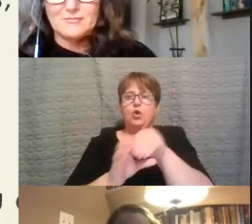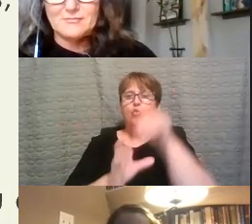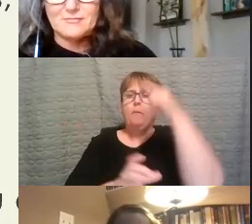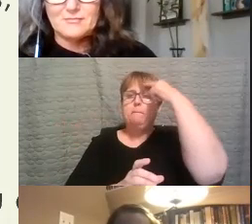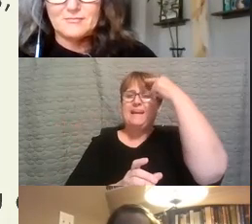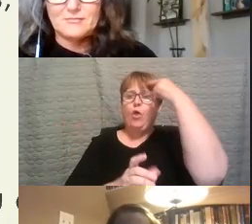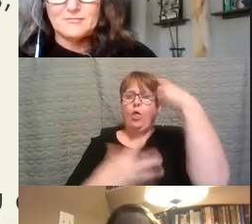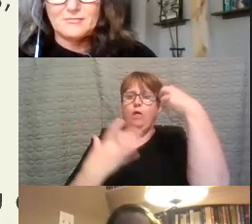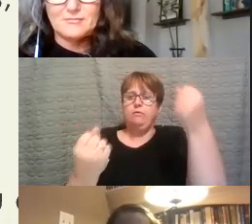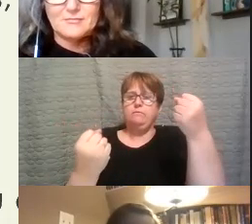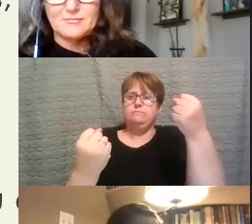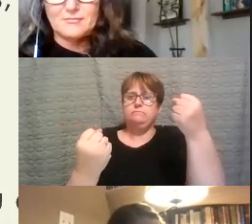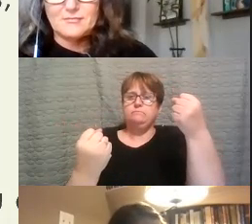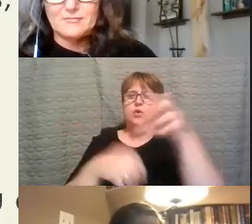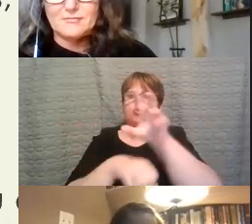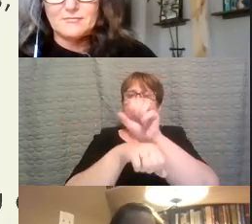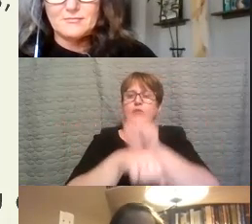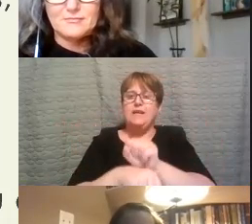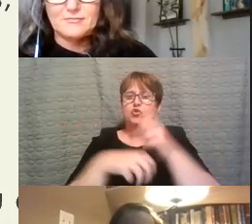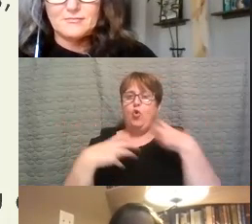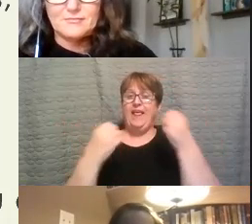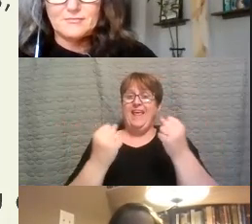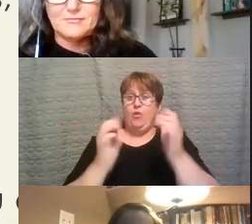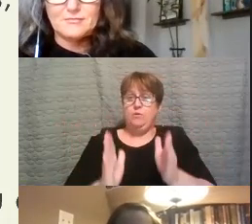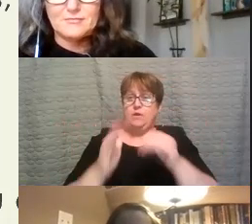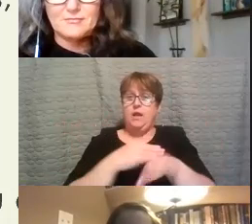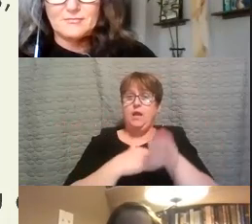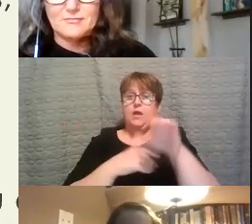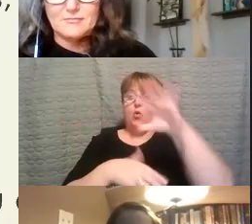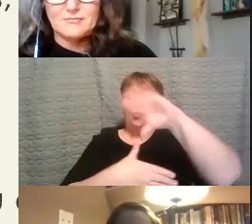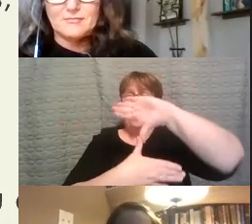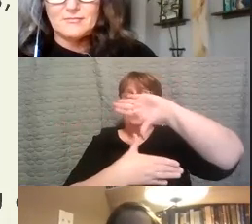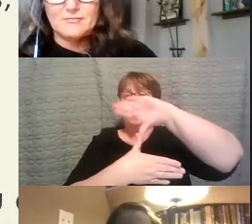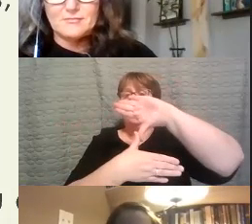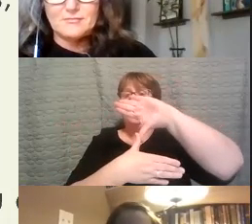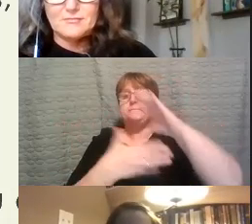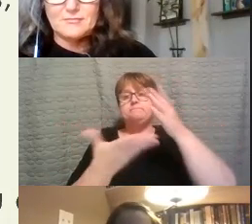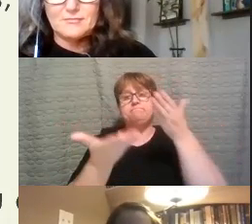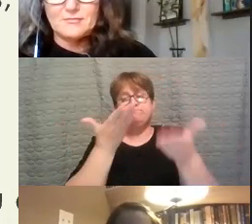health. Traditional healers in Guatemala probably